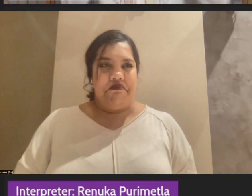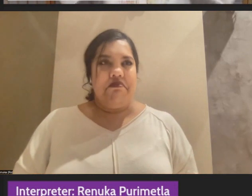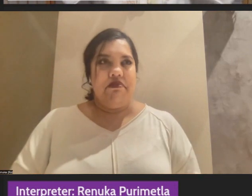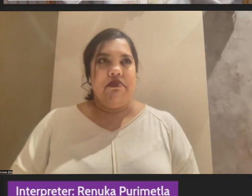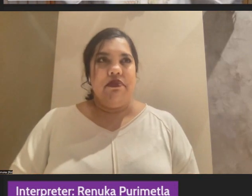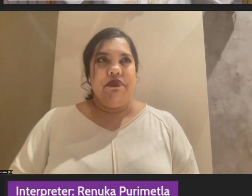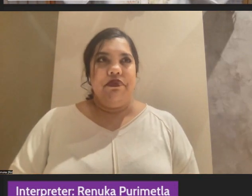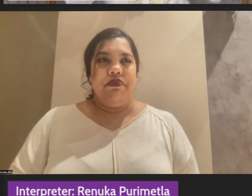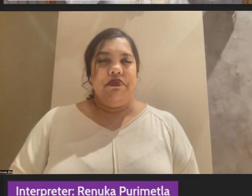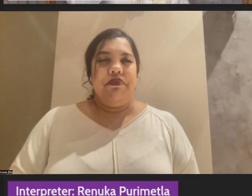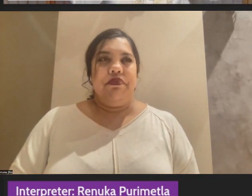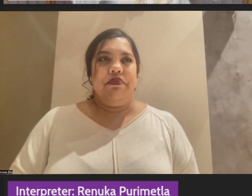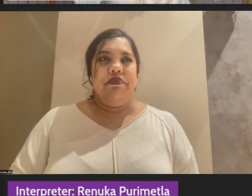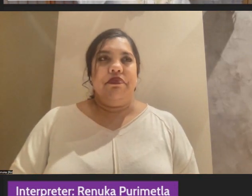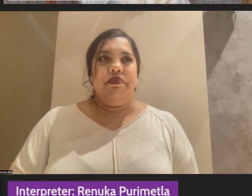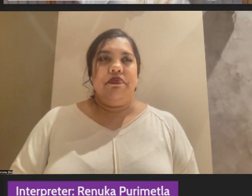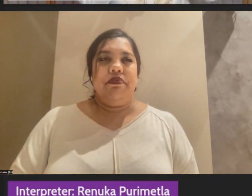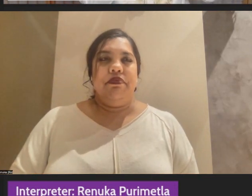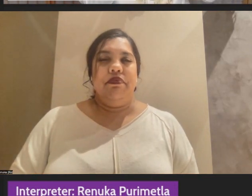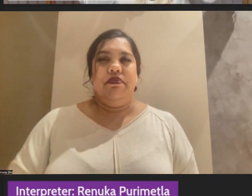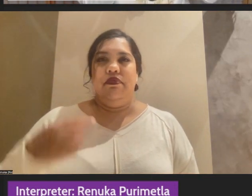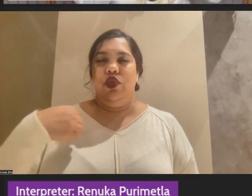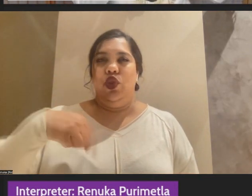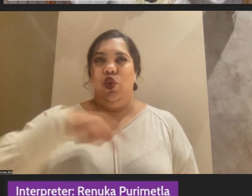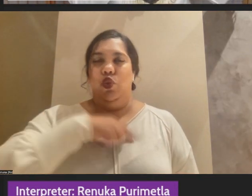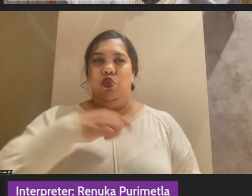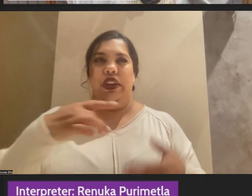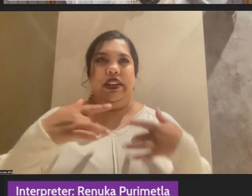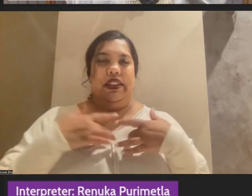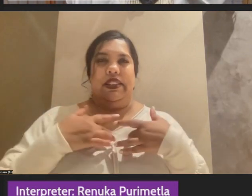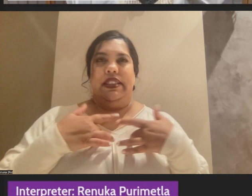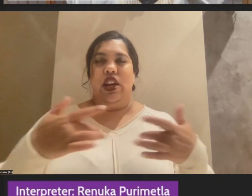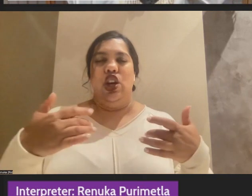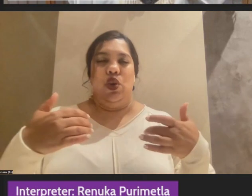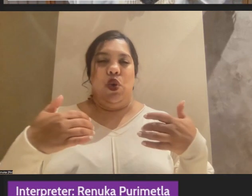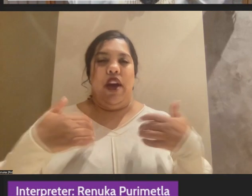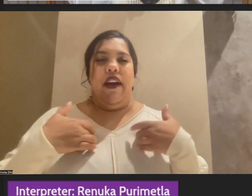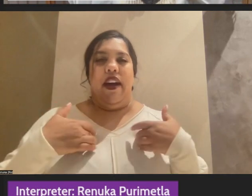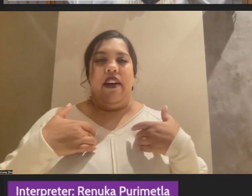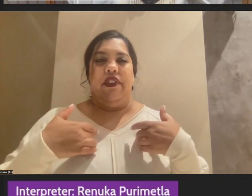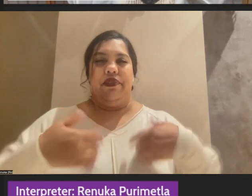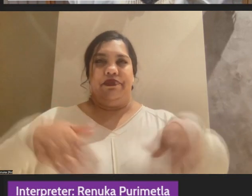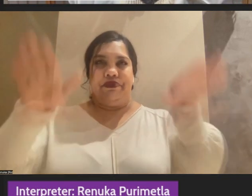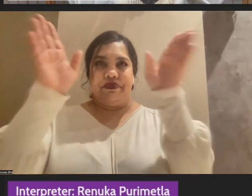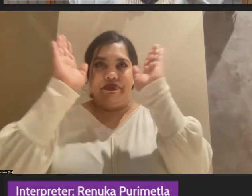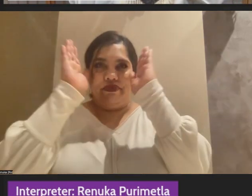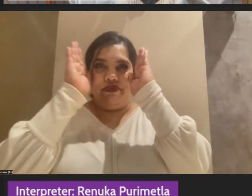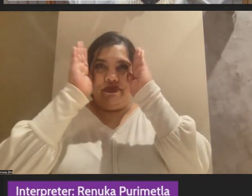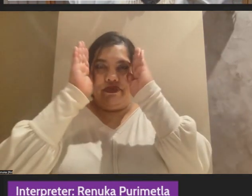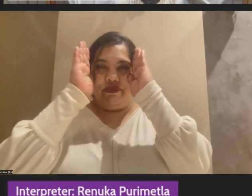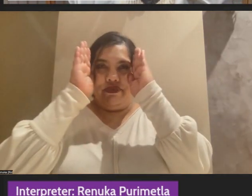We have blinders on, which only give us the ability to see one specific